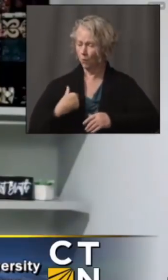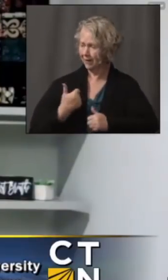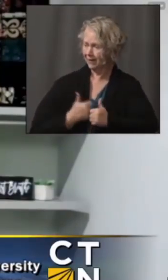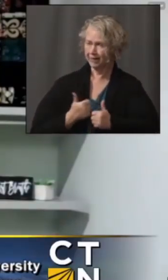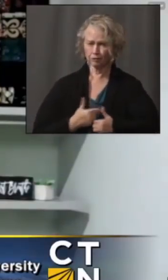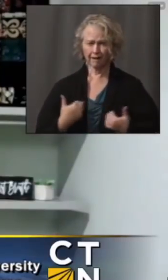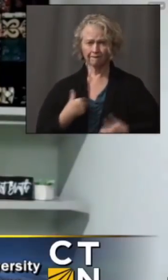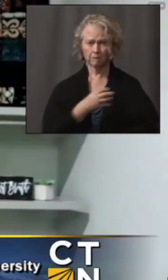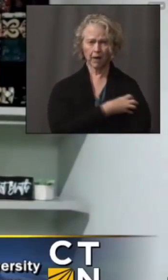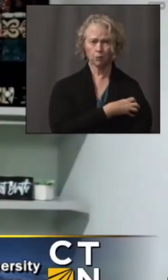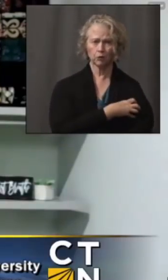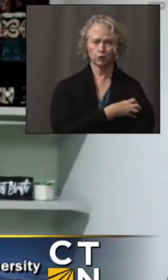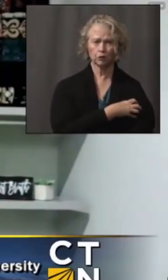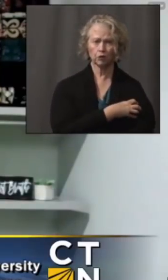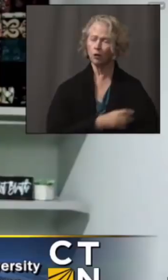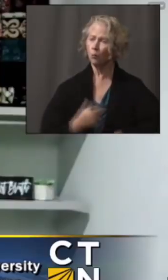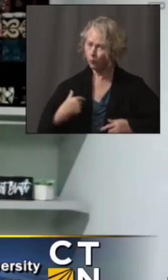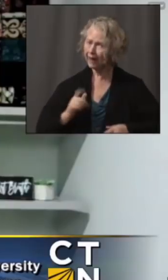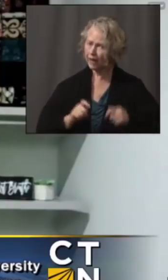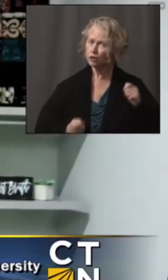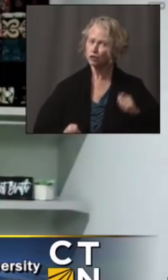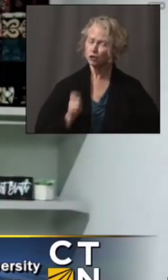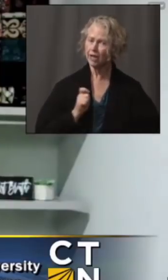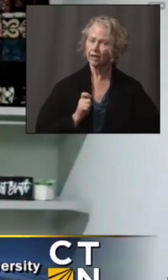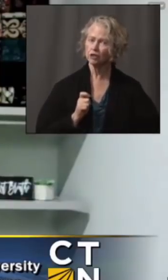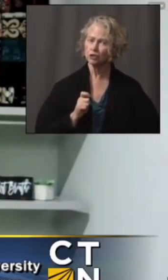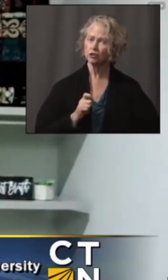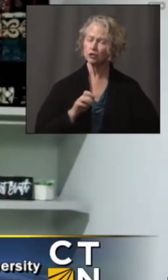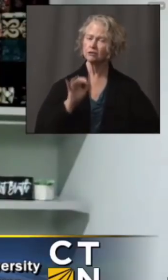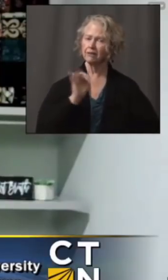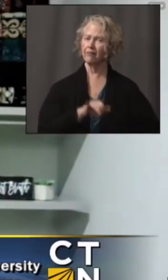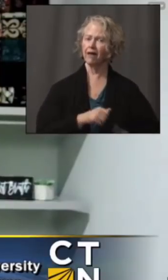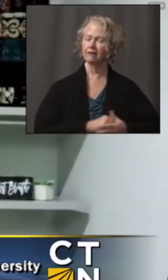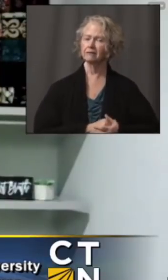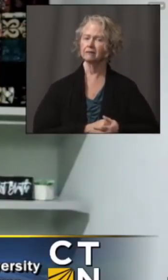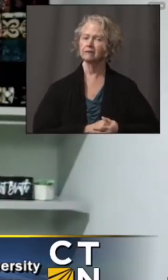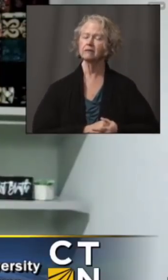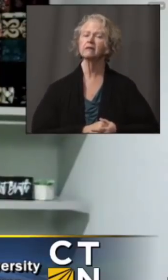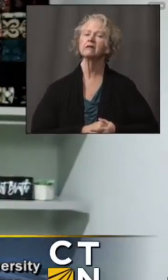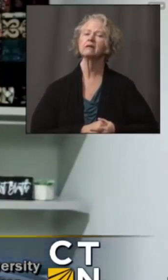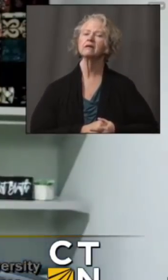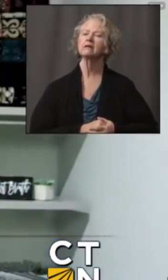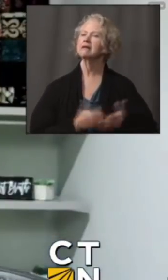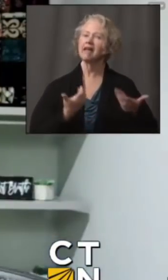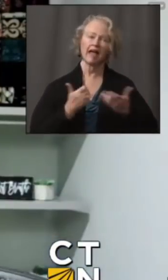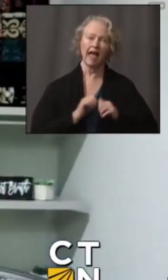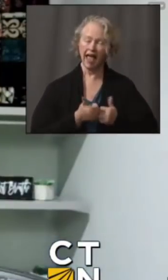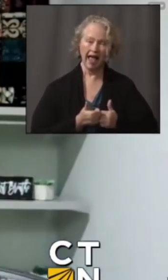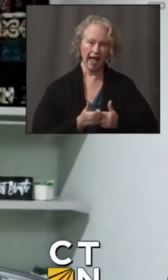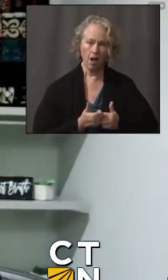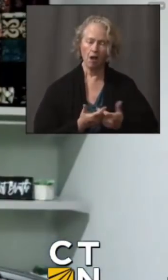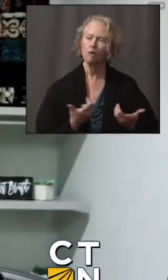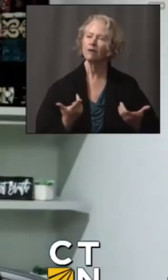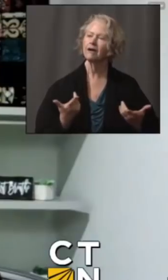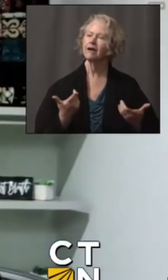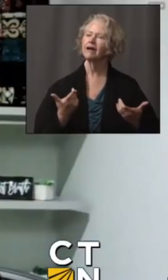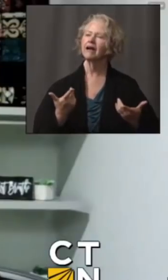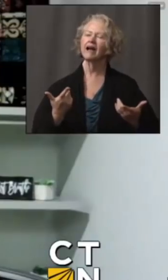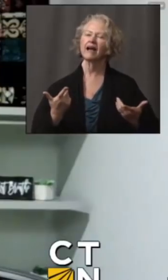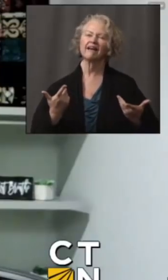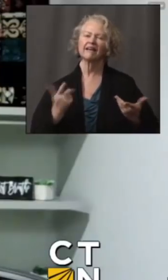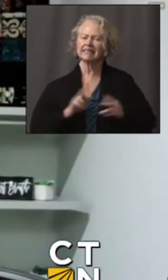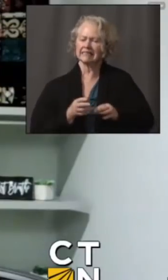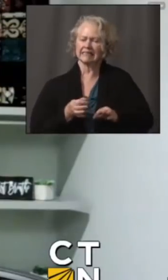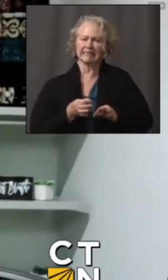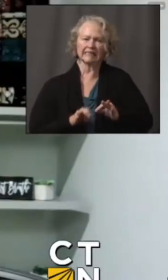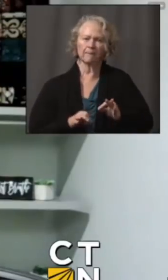to change that projection. And it is through those, what I think of as simple acts